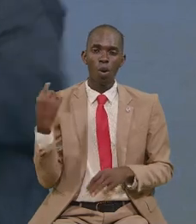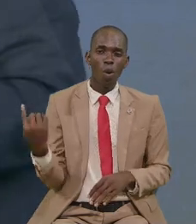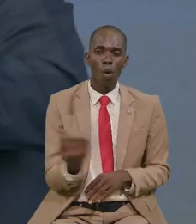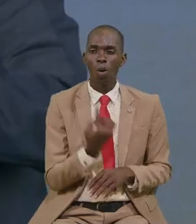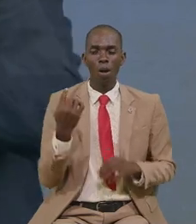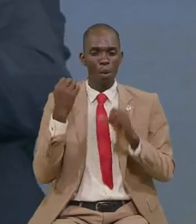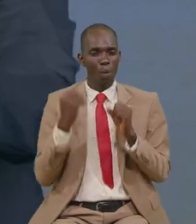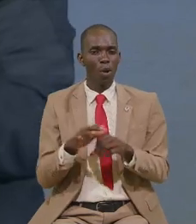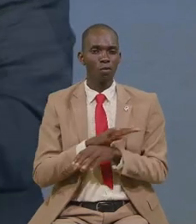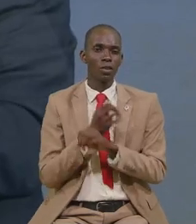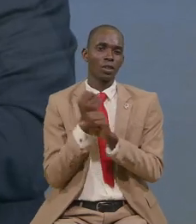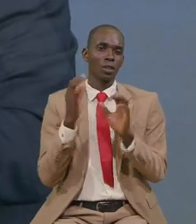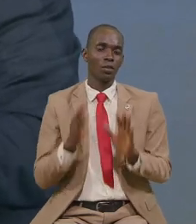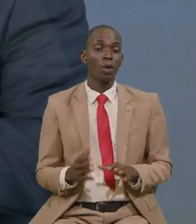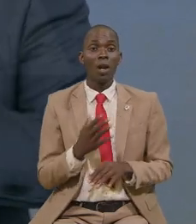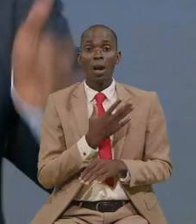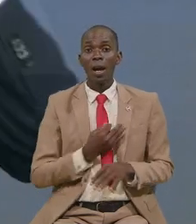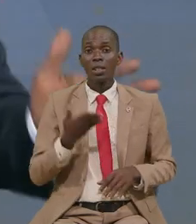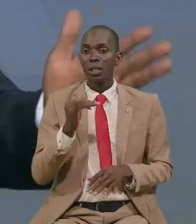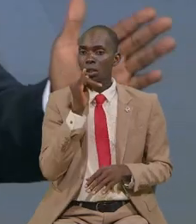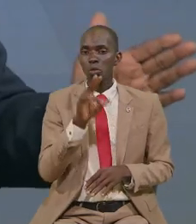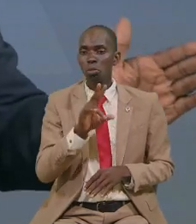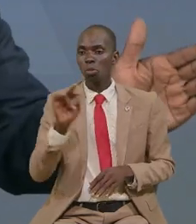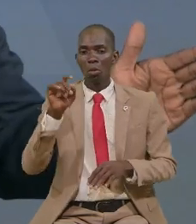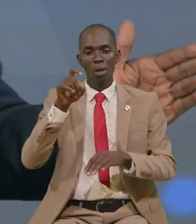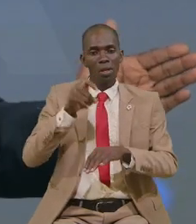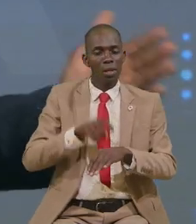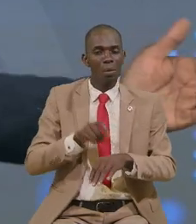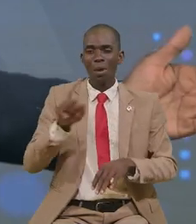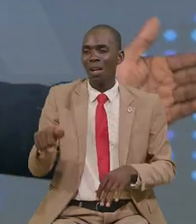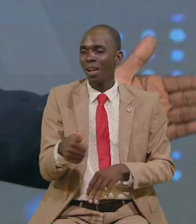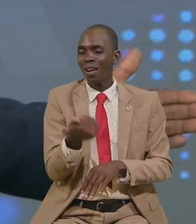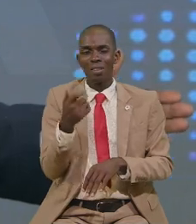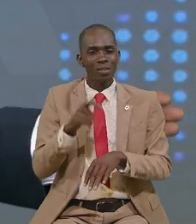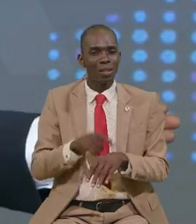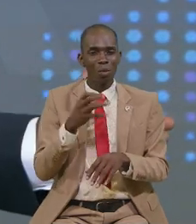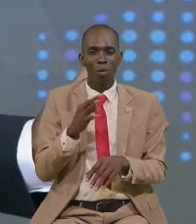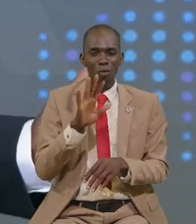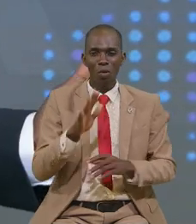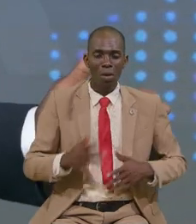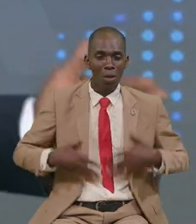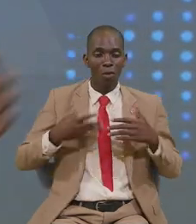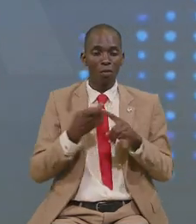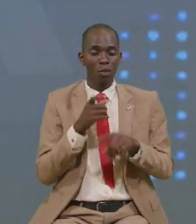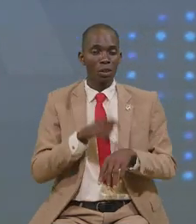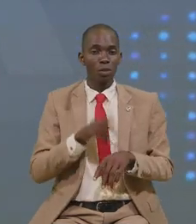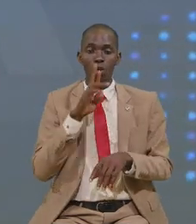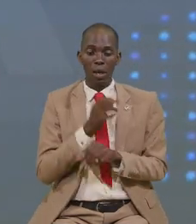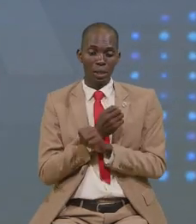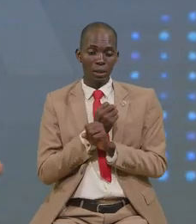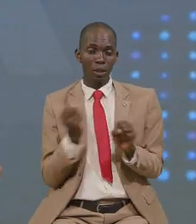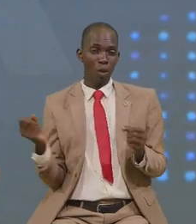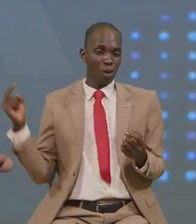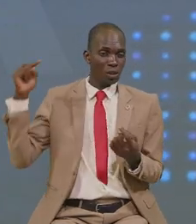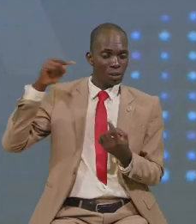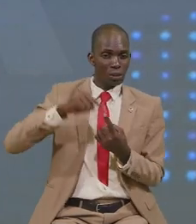powerful Savior. And there is no time, any time of your life, from the time you're born again until the